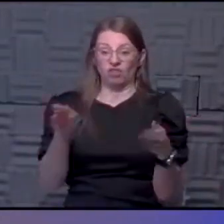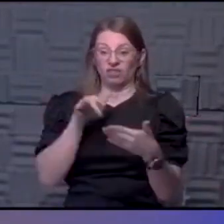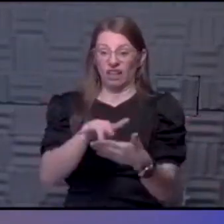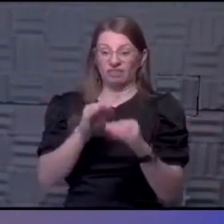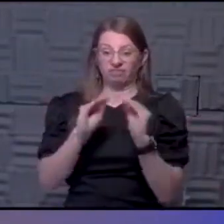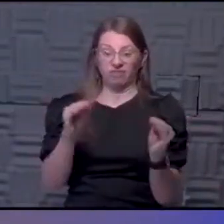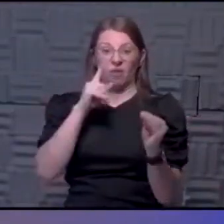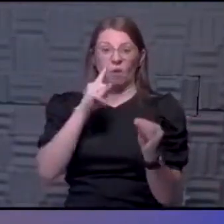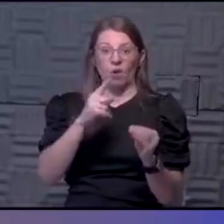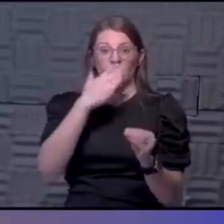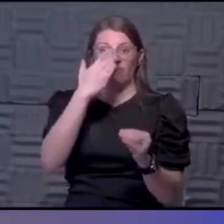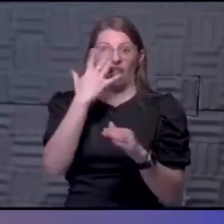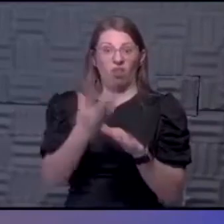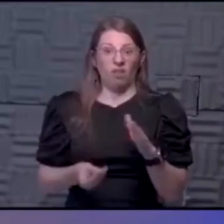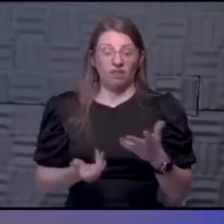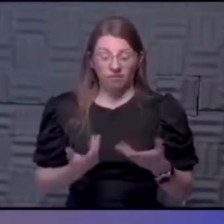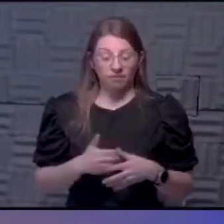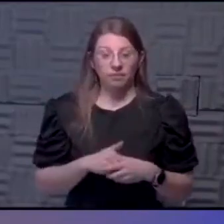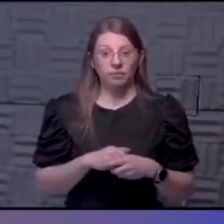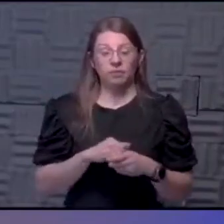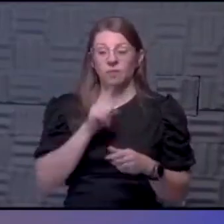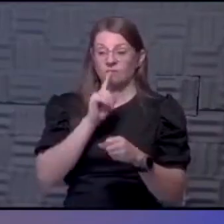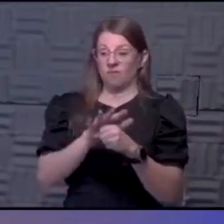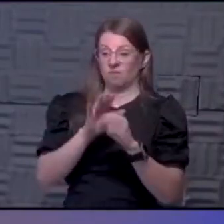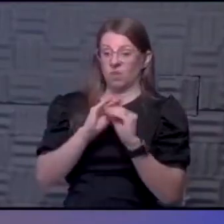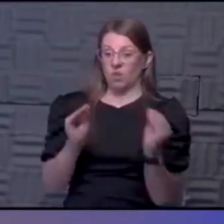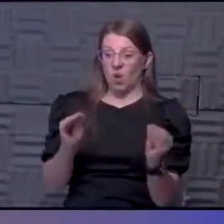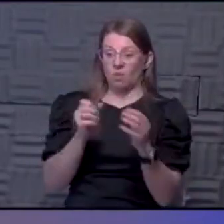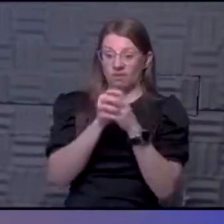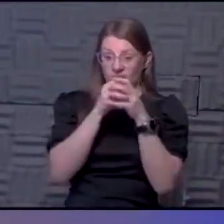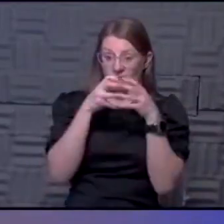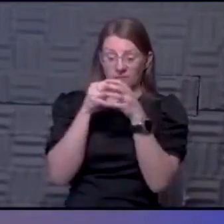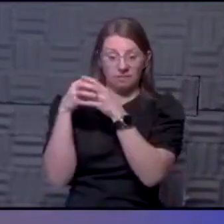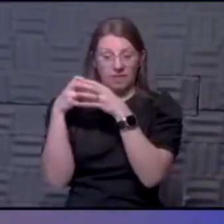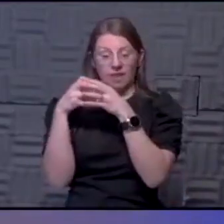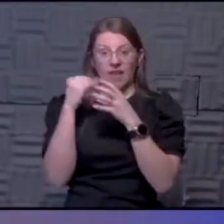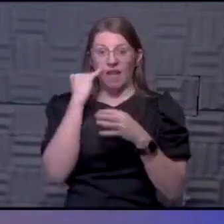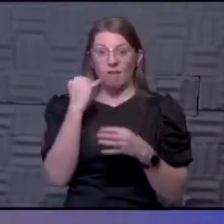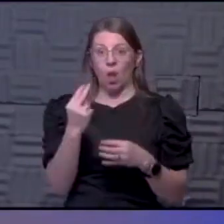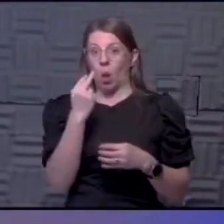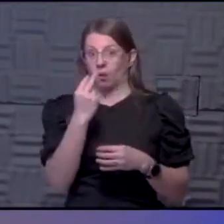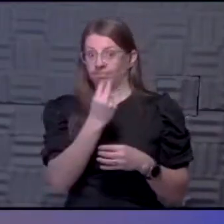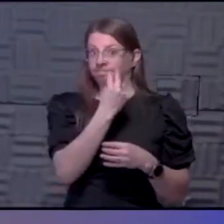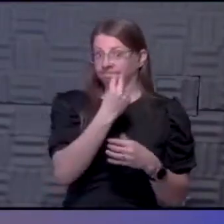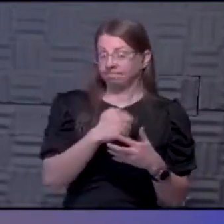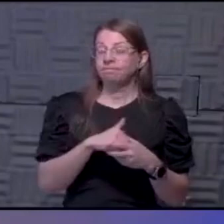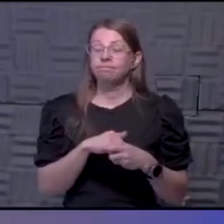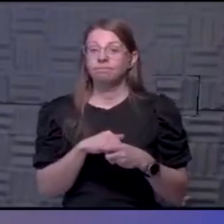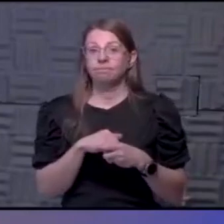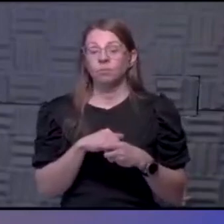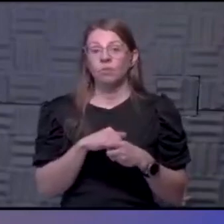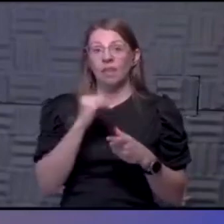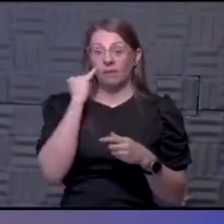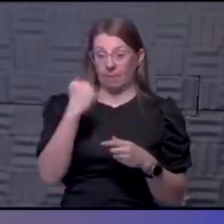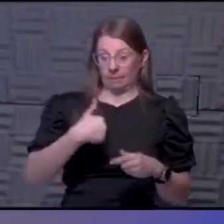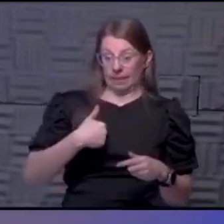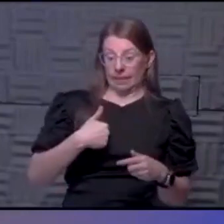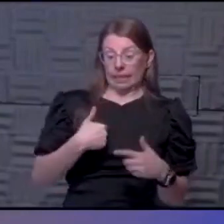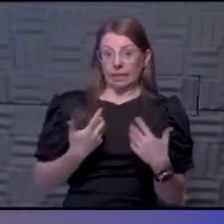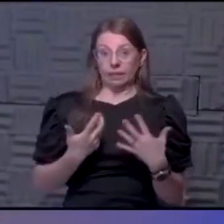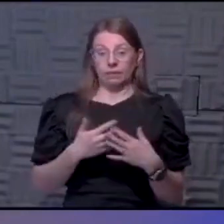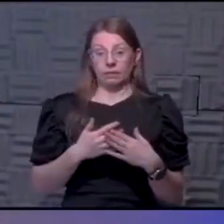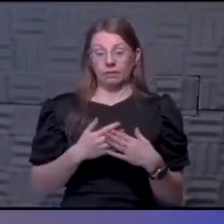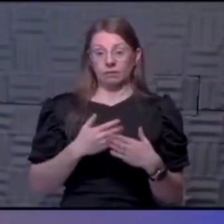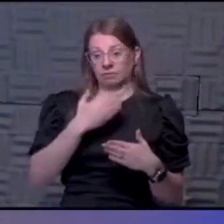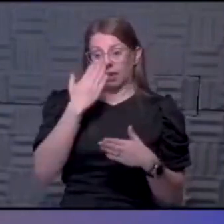for smell loss. If we've confirmed that there's no inflammation when we've looked inside your nose. But, it's one of those, if it were me and I